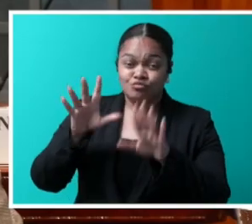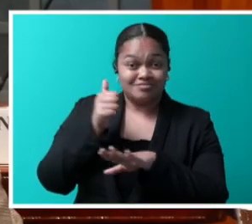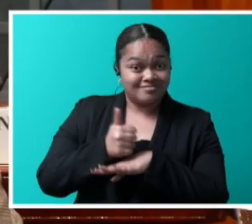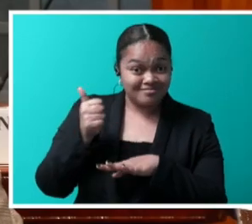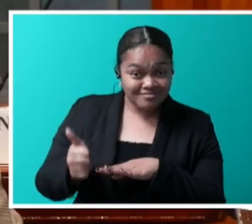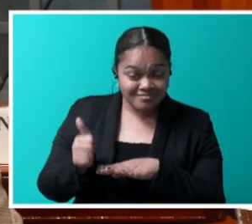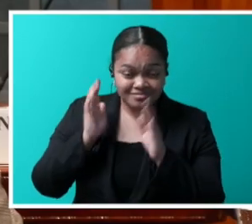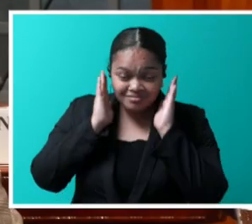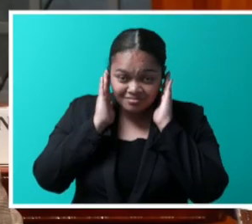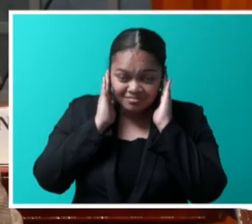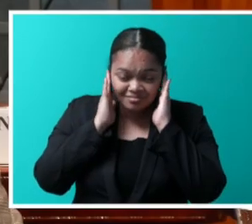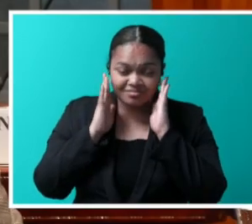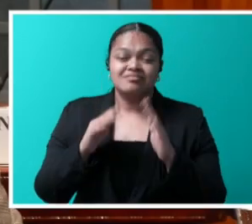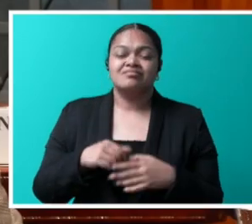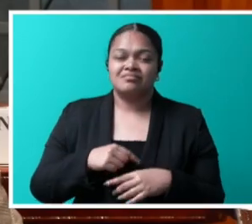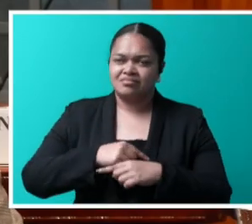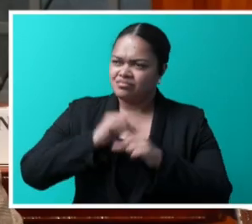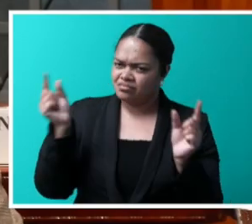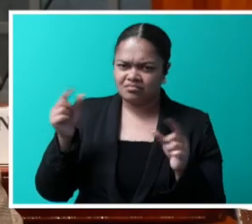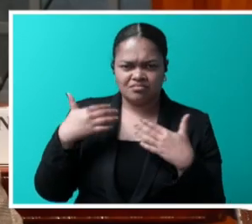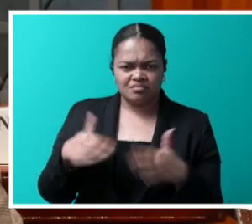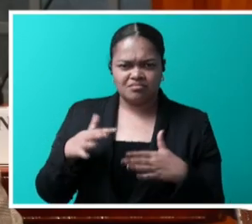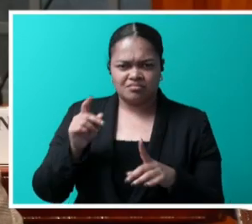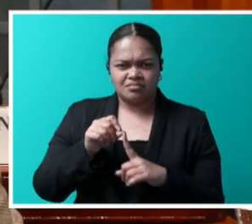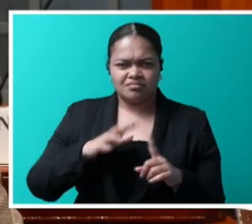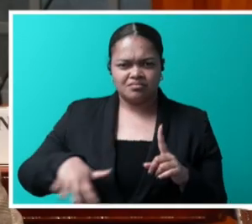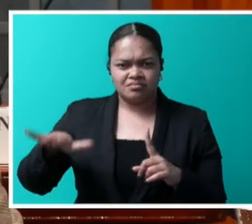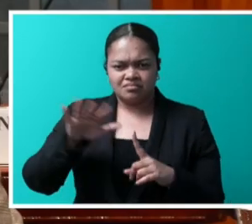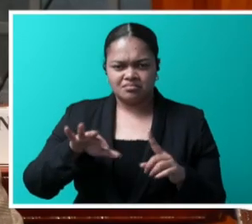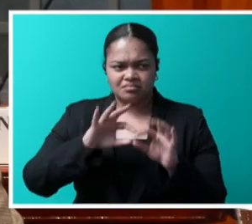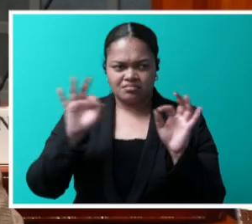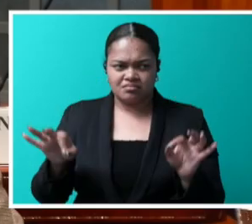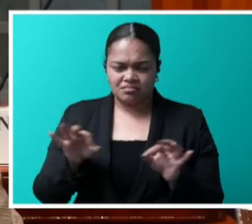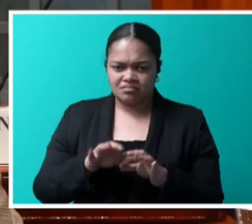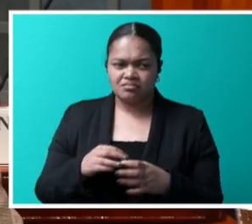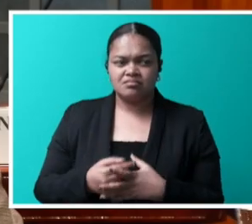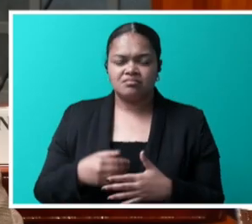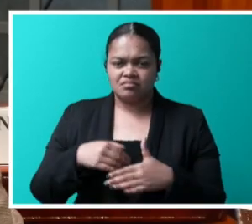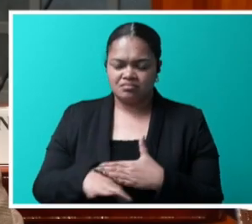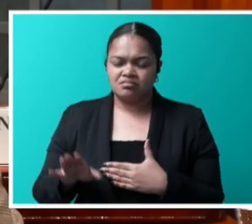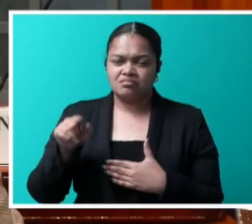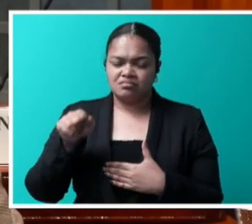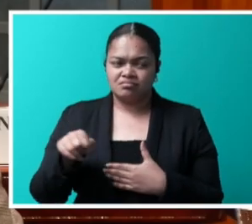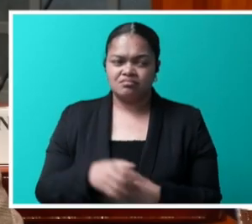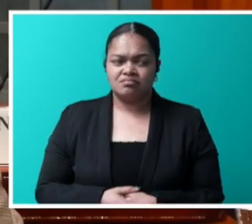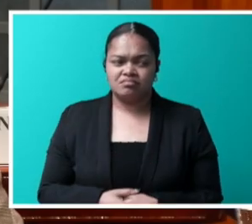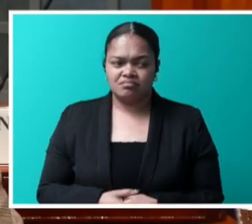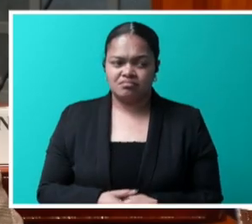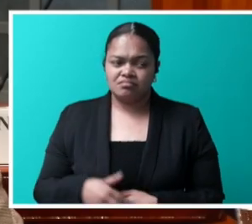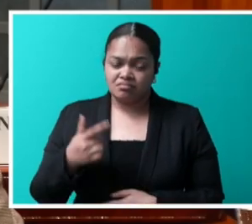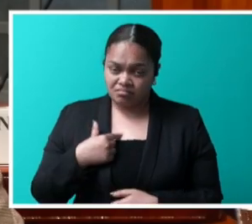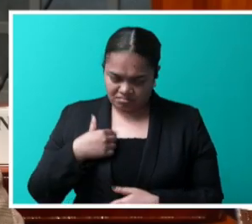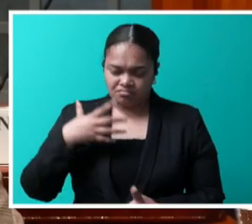government, our great Pacific friend, and rivals, of course, in the rugby pitch. And I